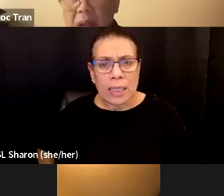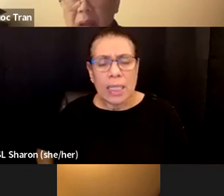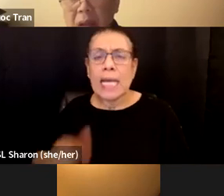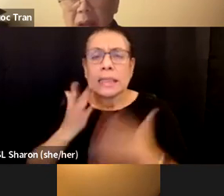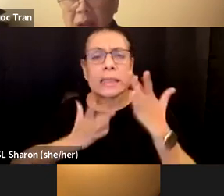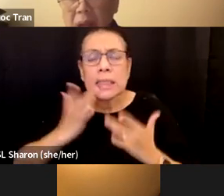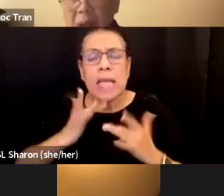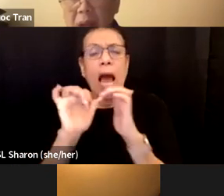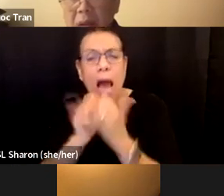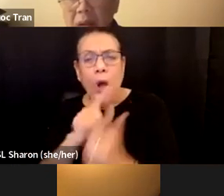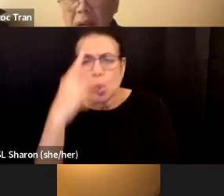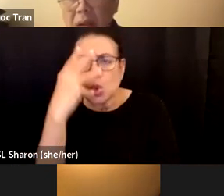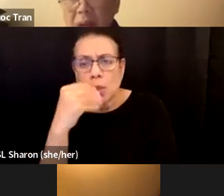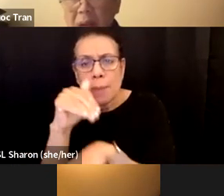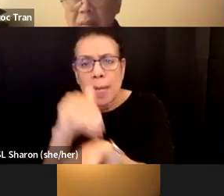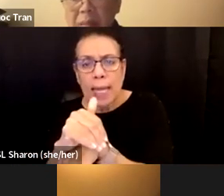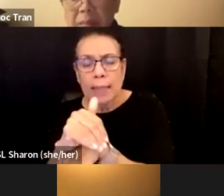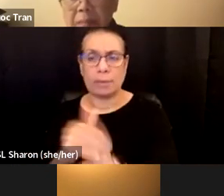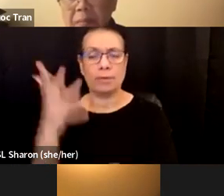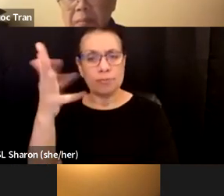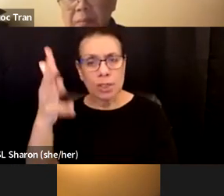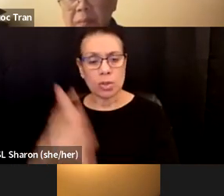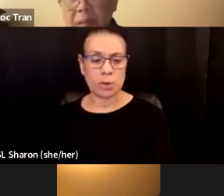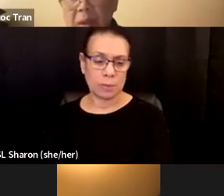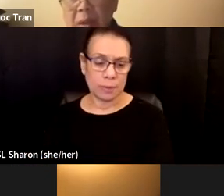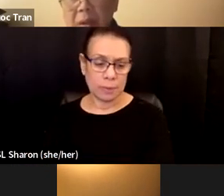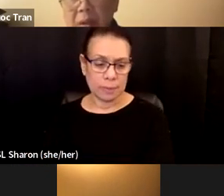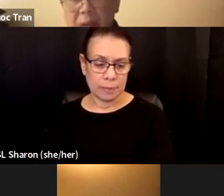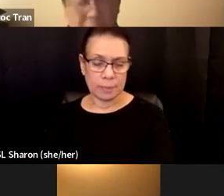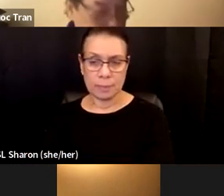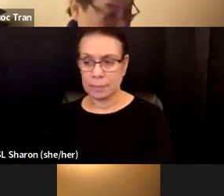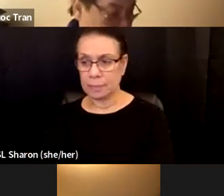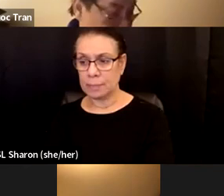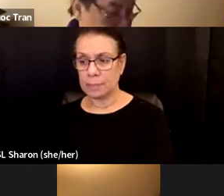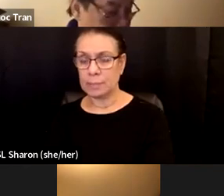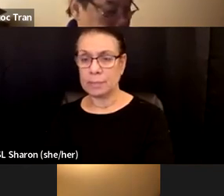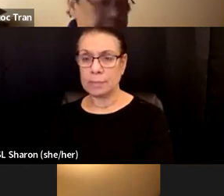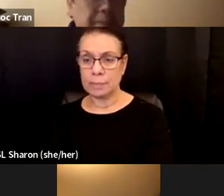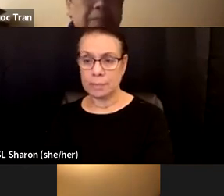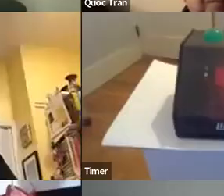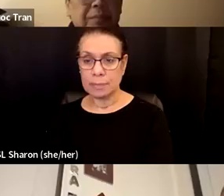do you sleep at night thank you a speech